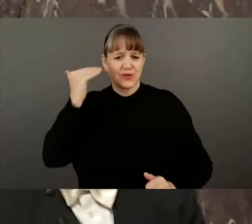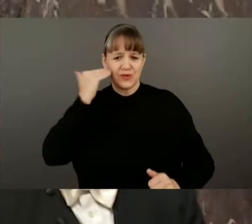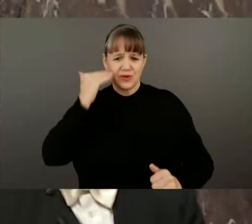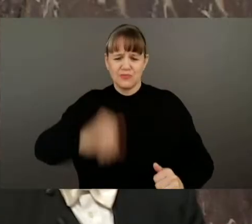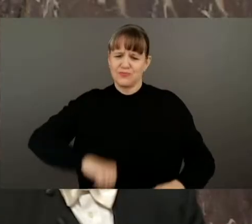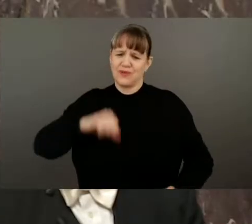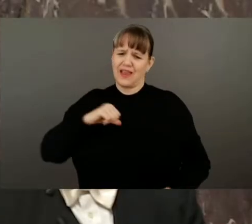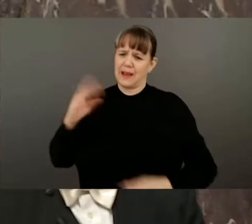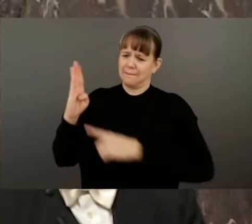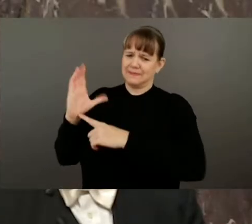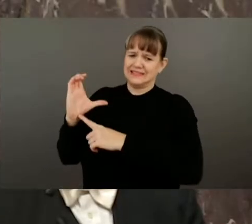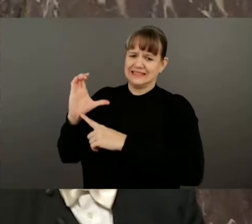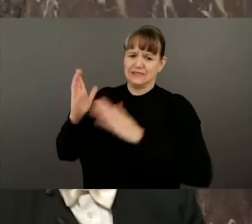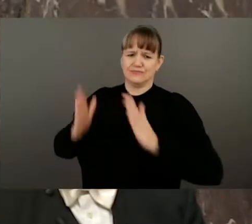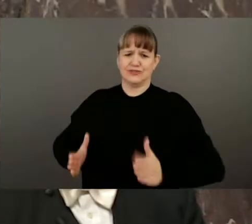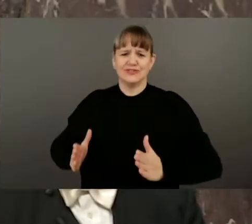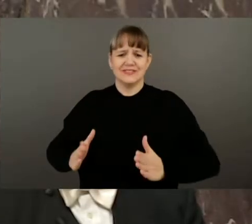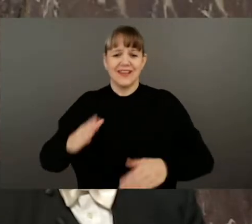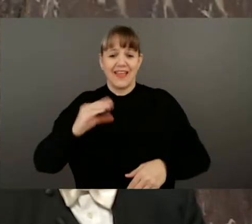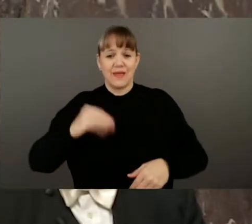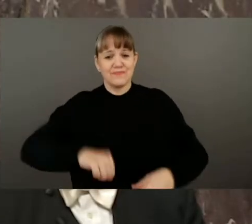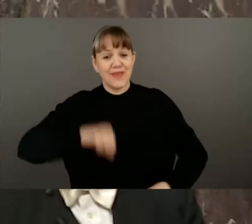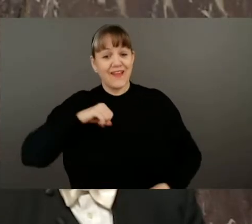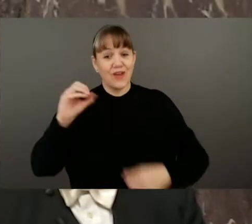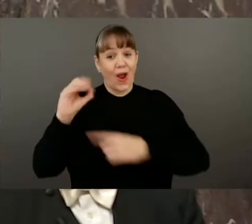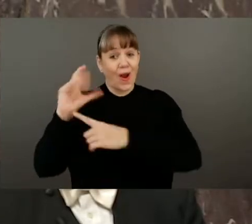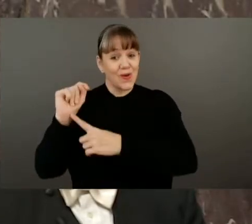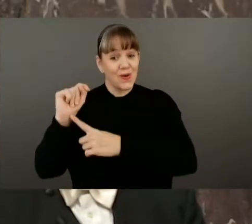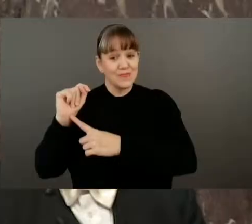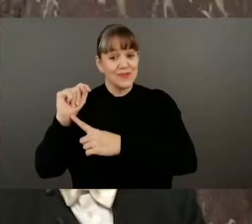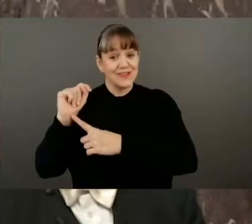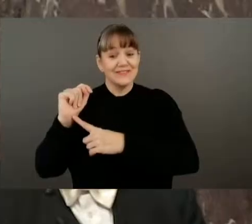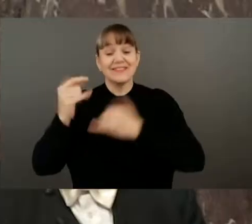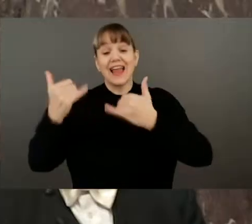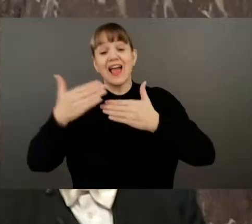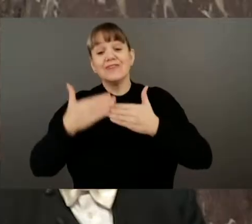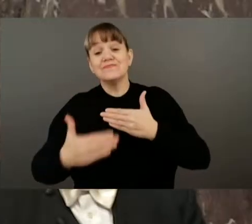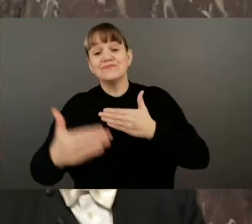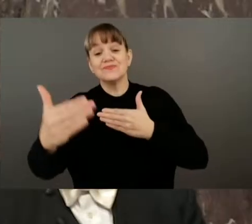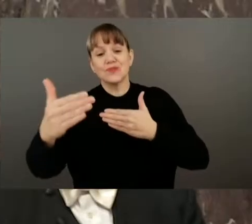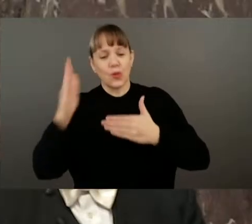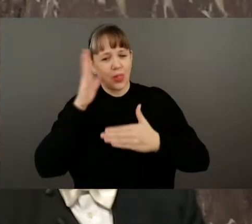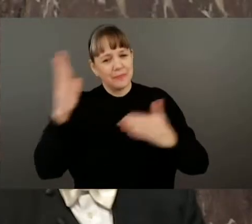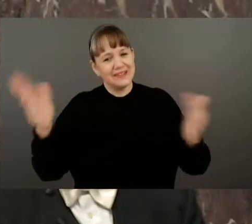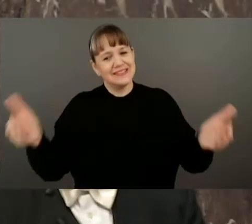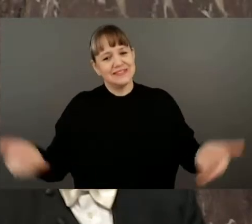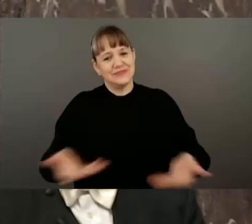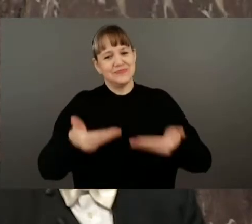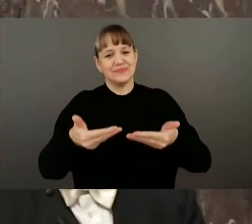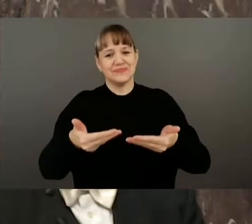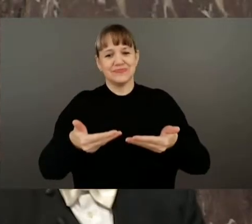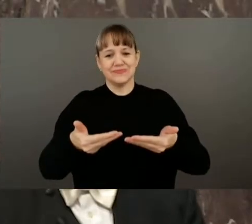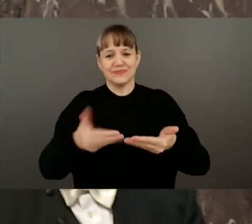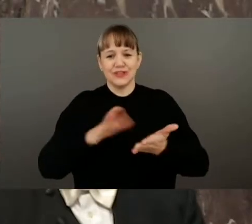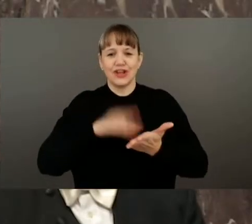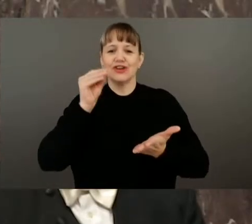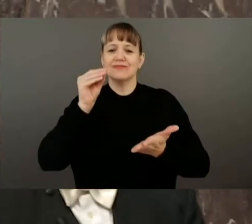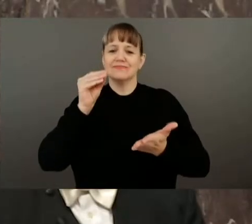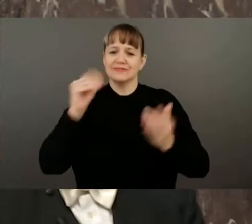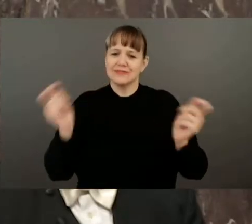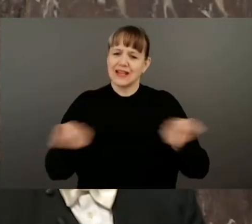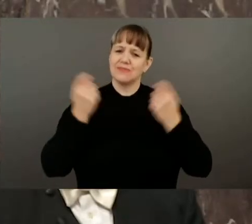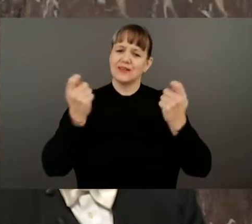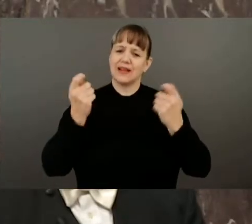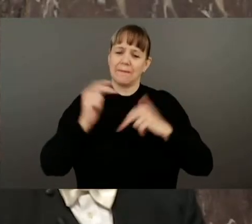now stand as an invitation to learn, celebrate, and build together. And this act is more